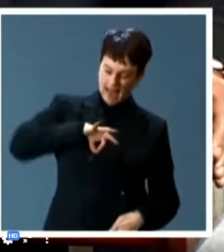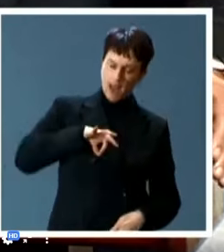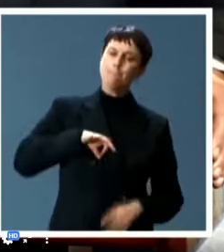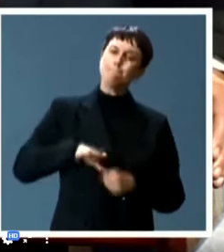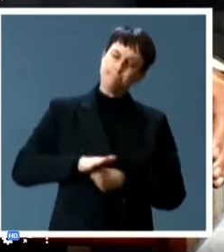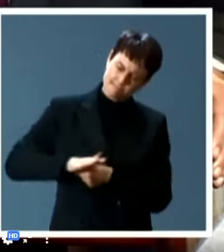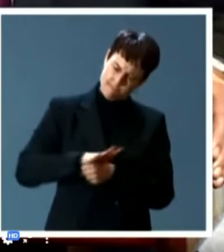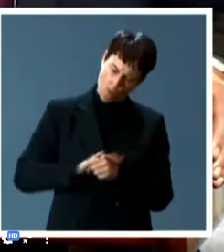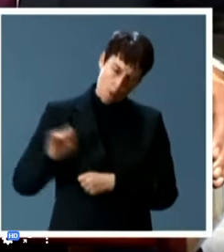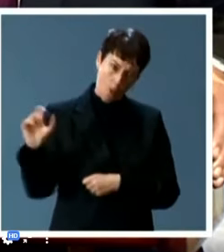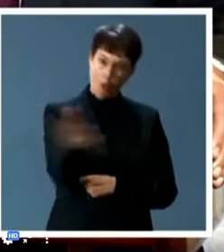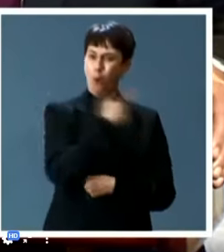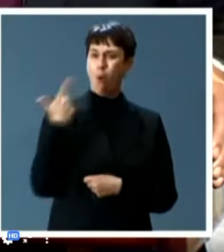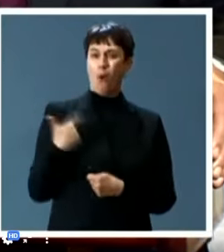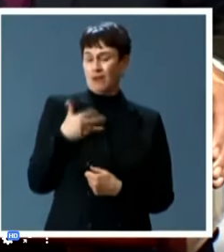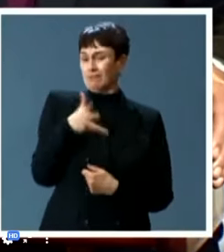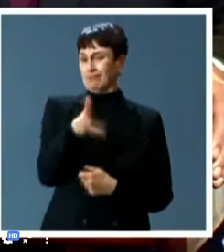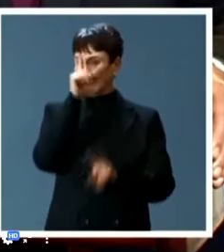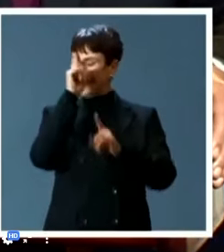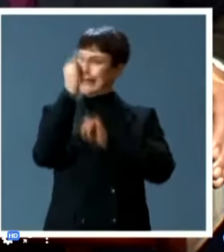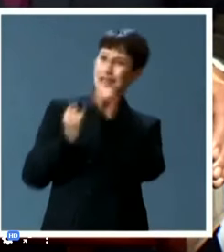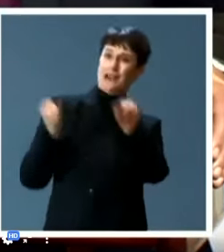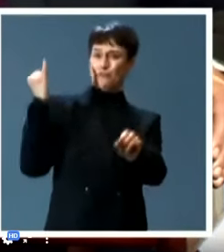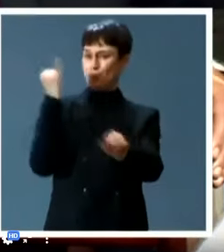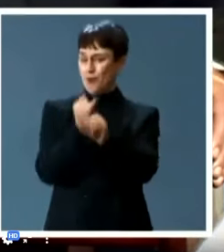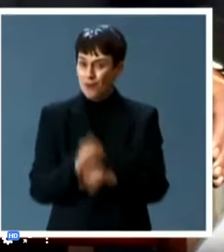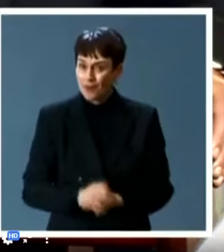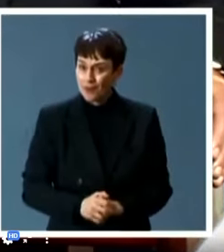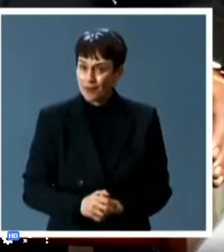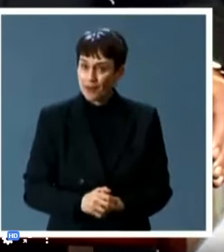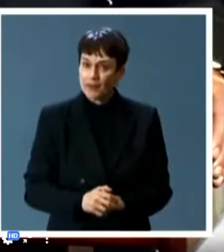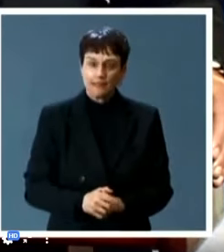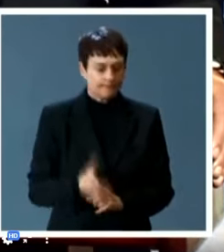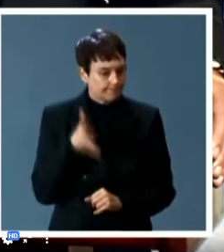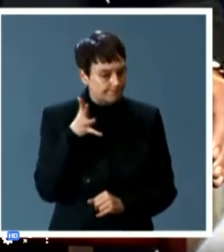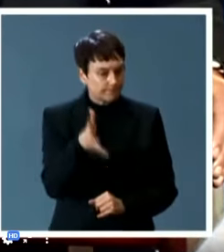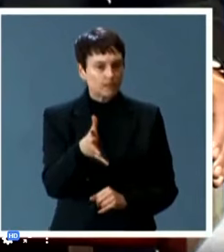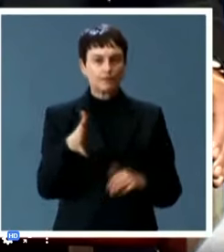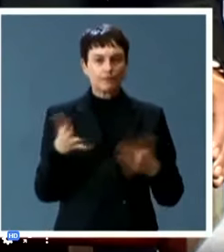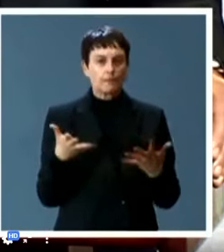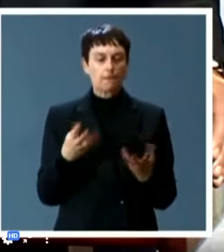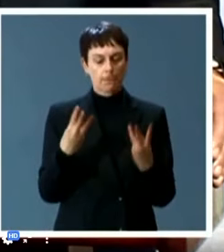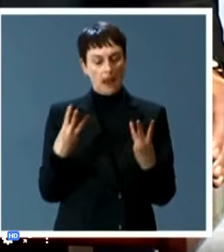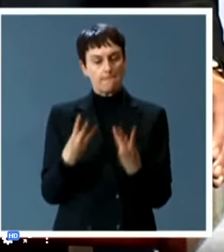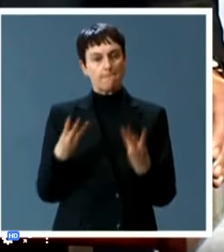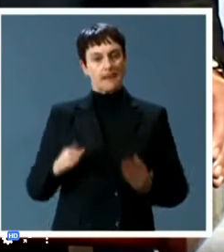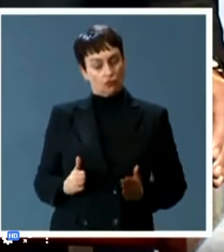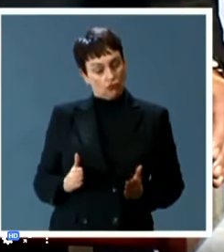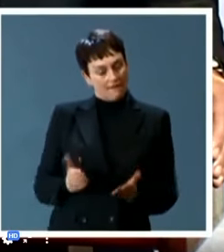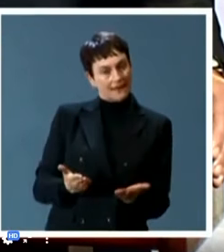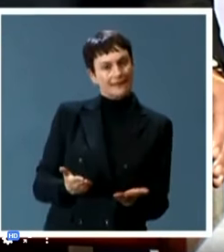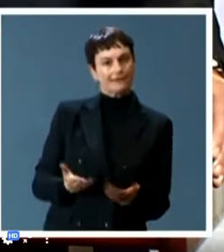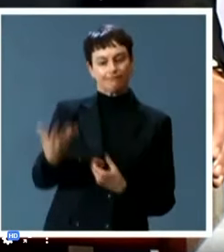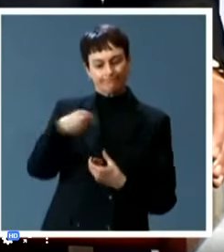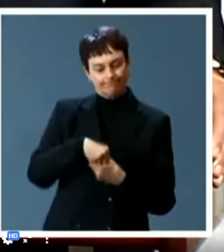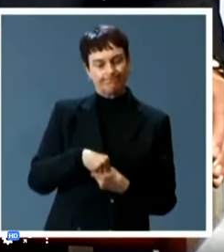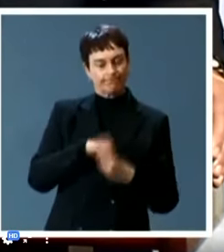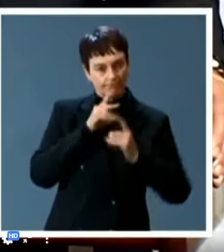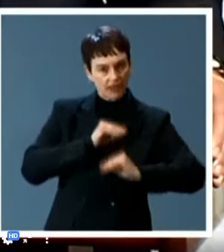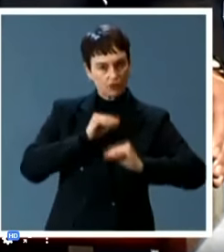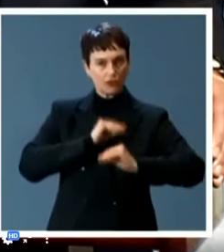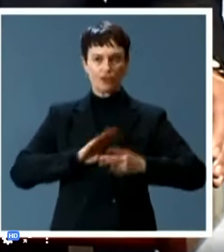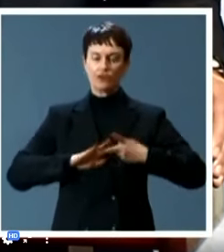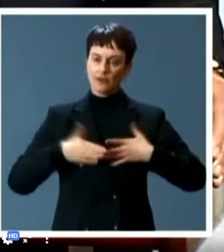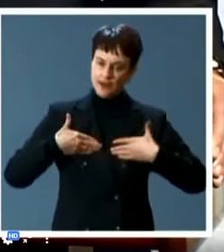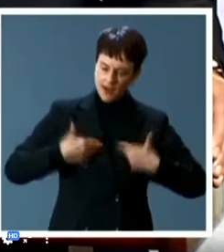Establishing minimum levels of social protection and reversing chronic underinvestment in public services including education, healthcare, and